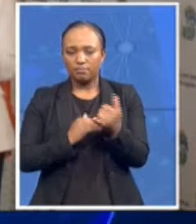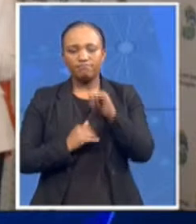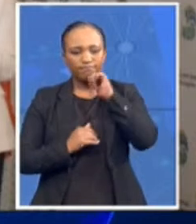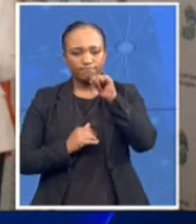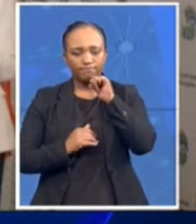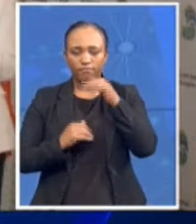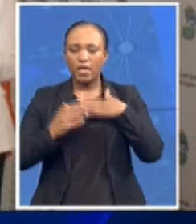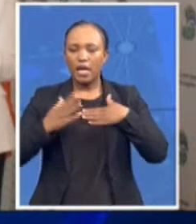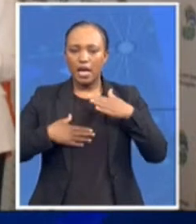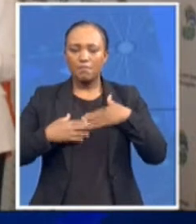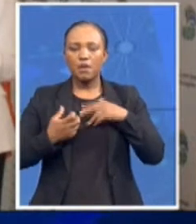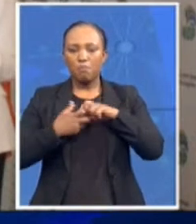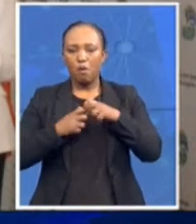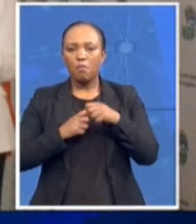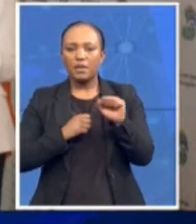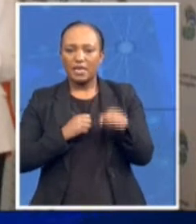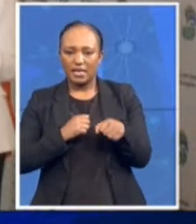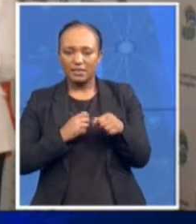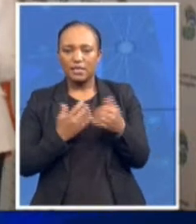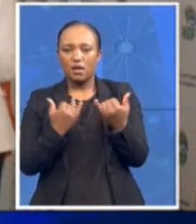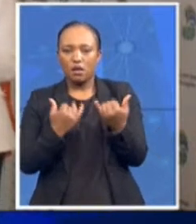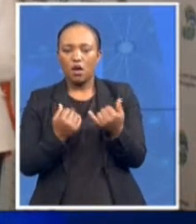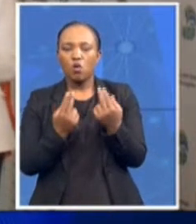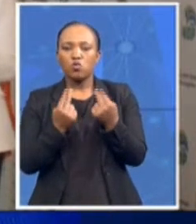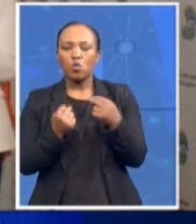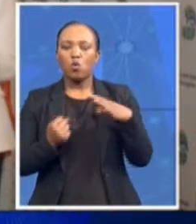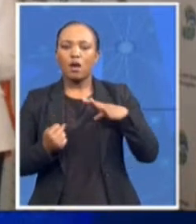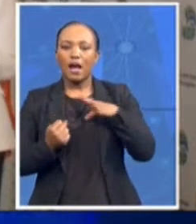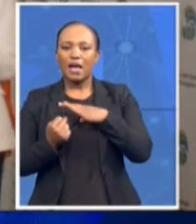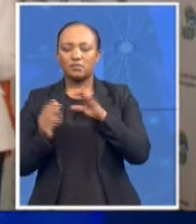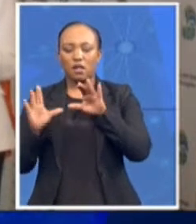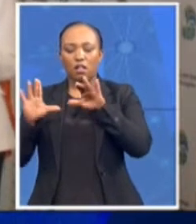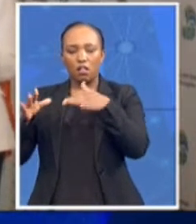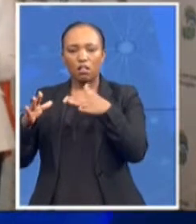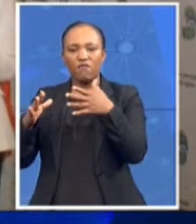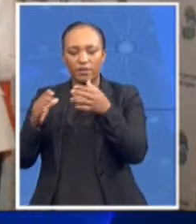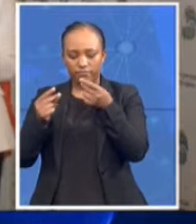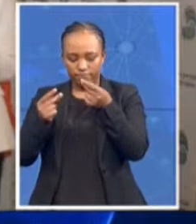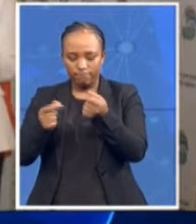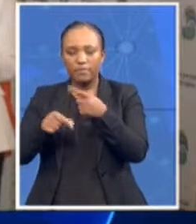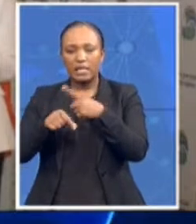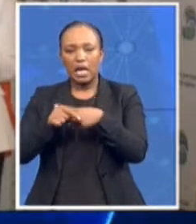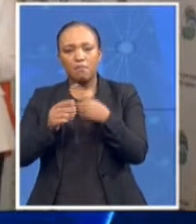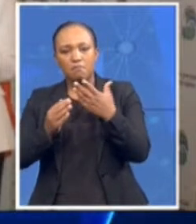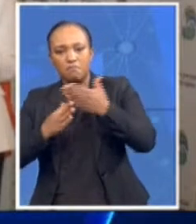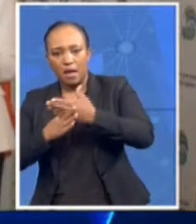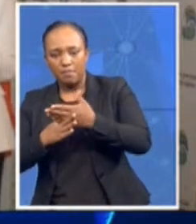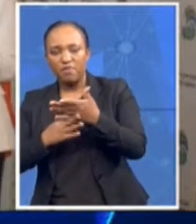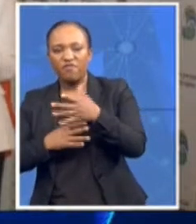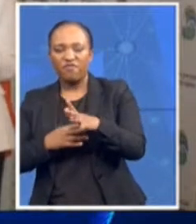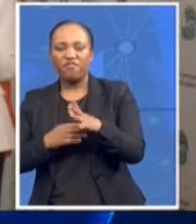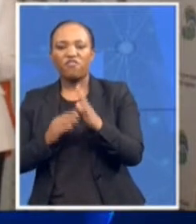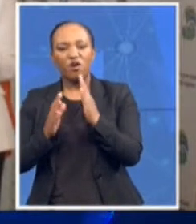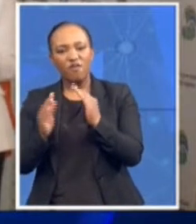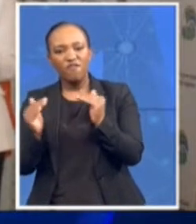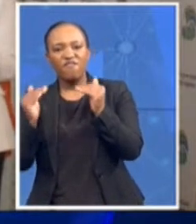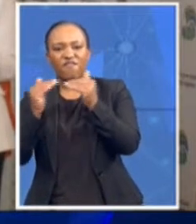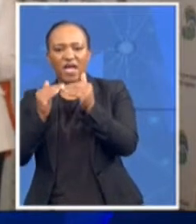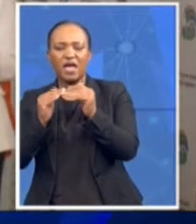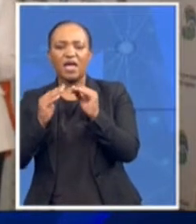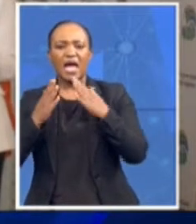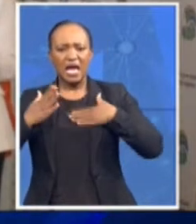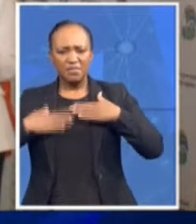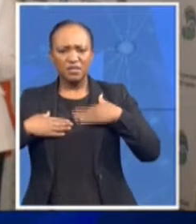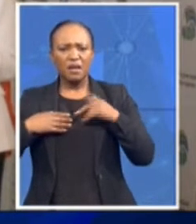new council duly intervened based on the principles of fairness and administrative justice. This intervention